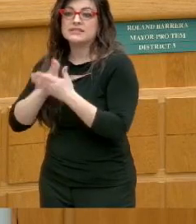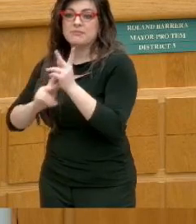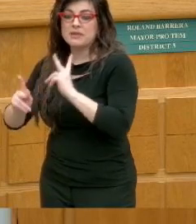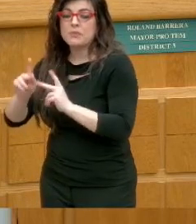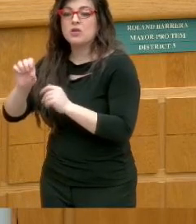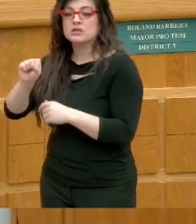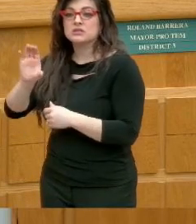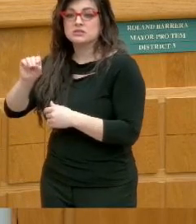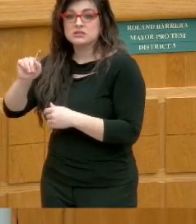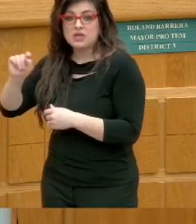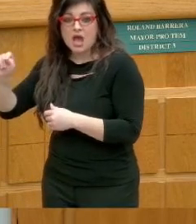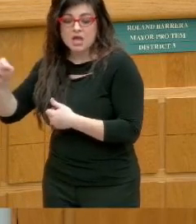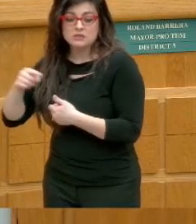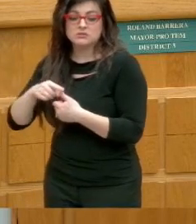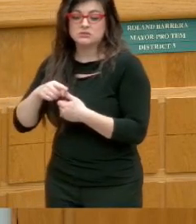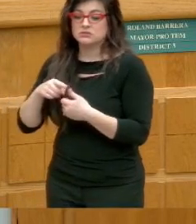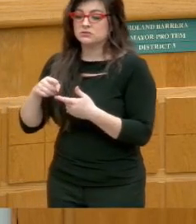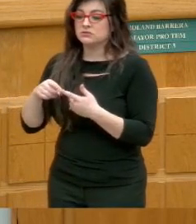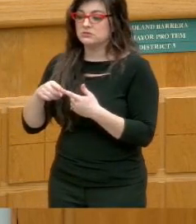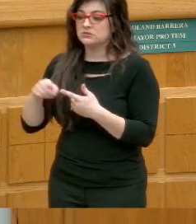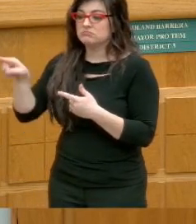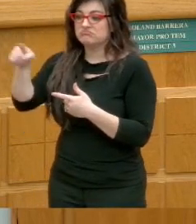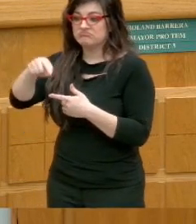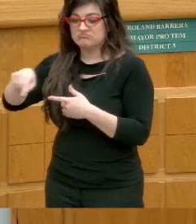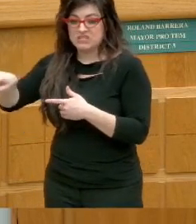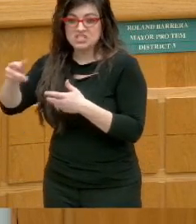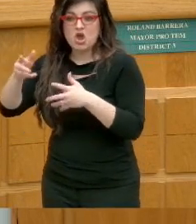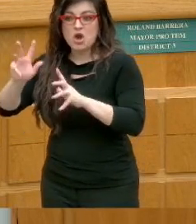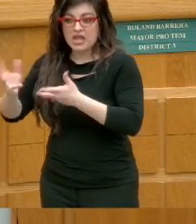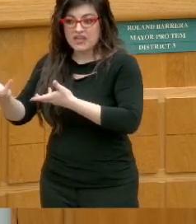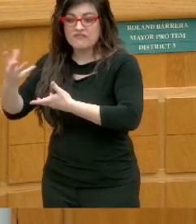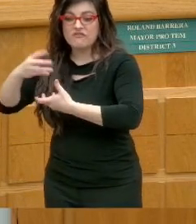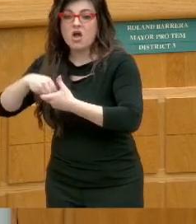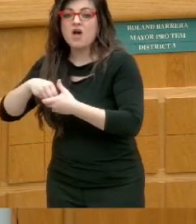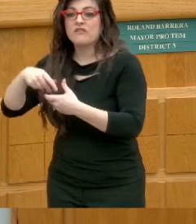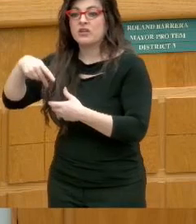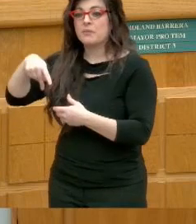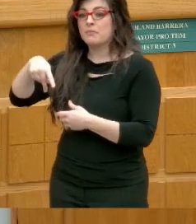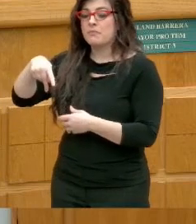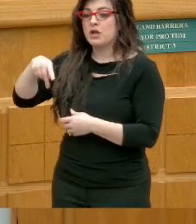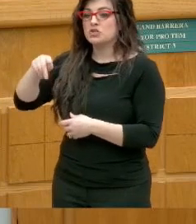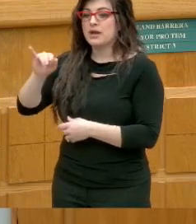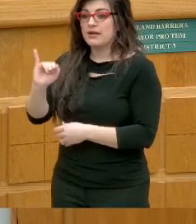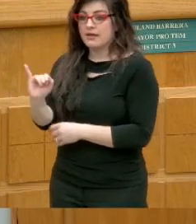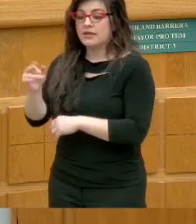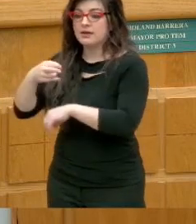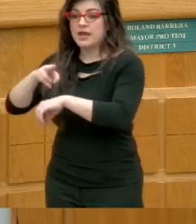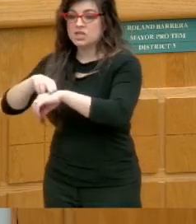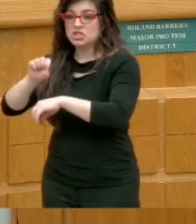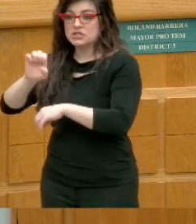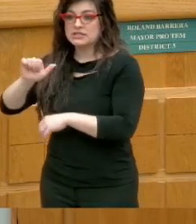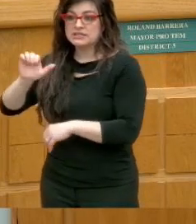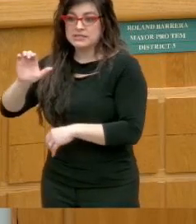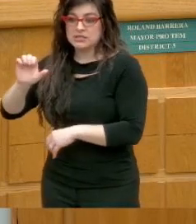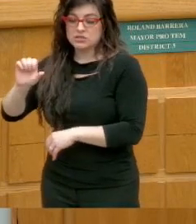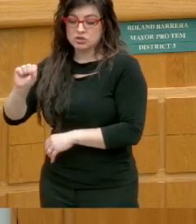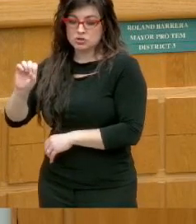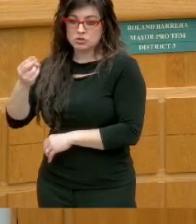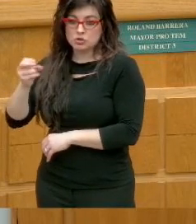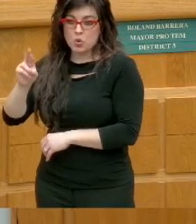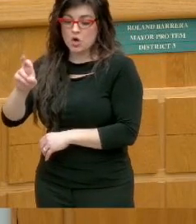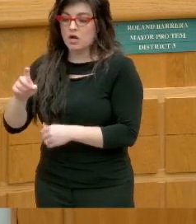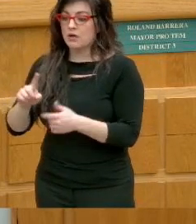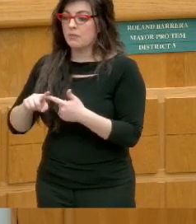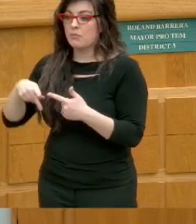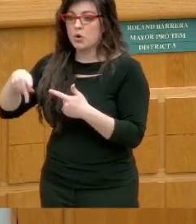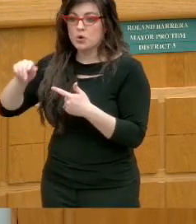the feds, the Padre Island National Seashore, the GLO through the state park, and also Port